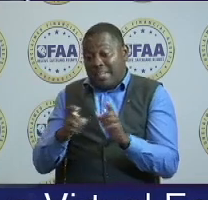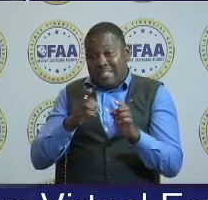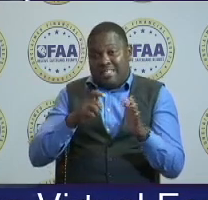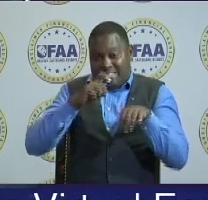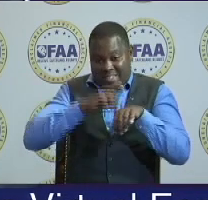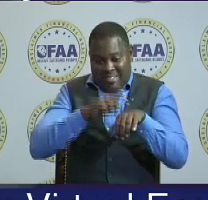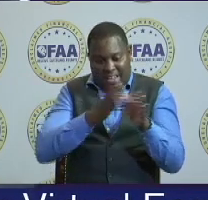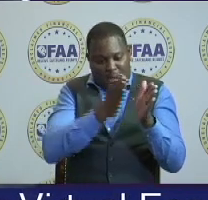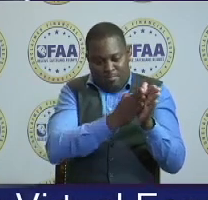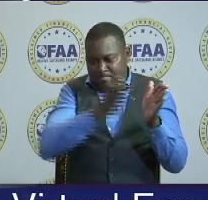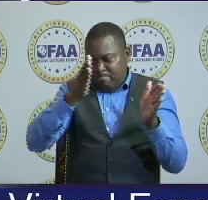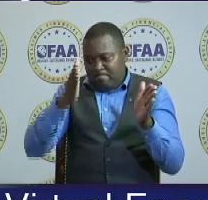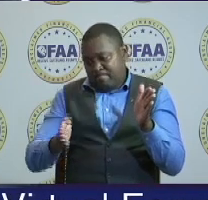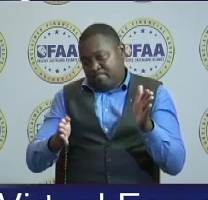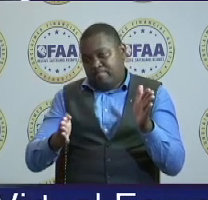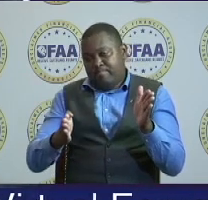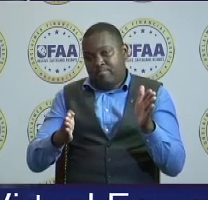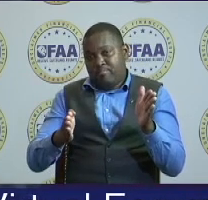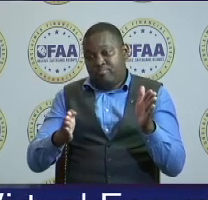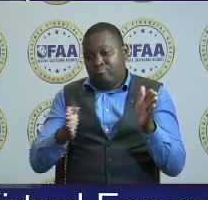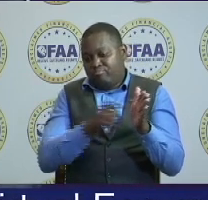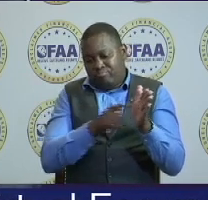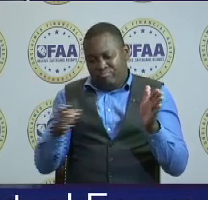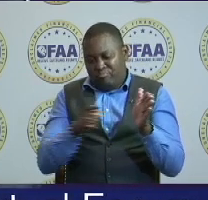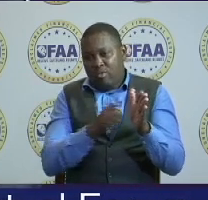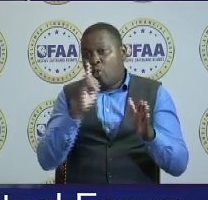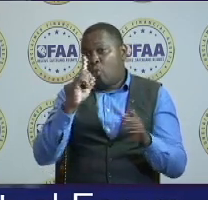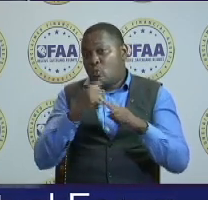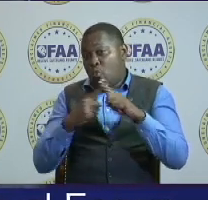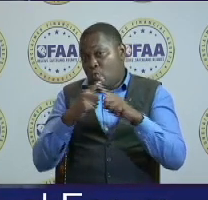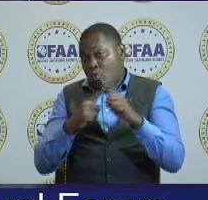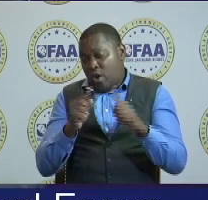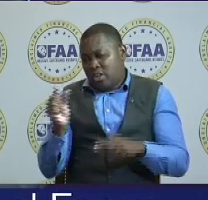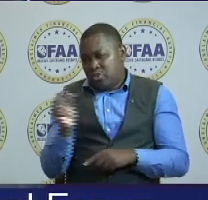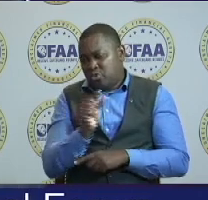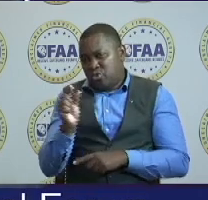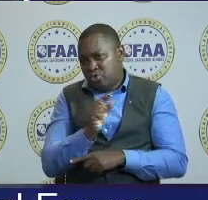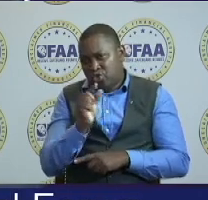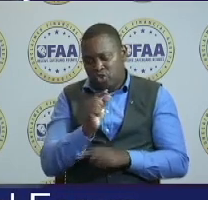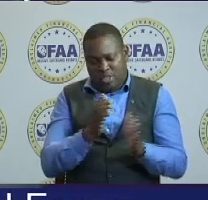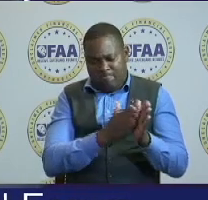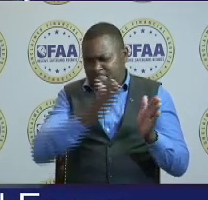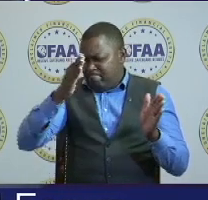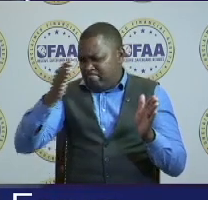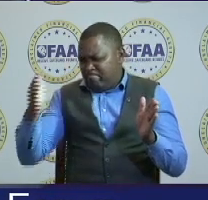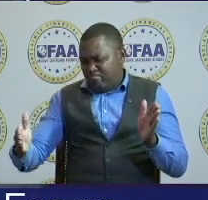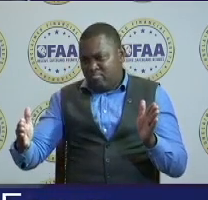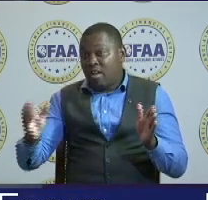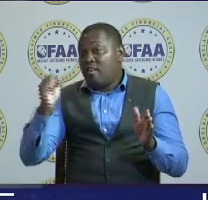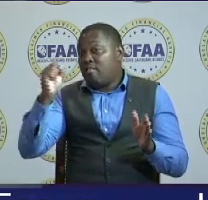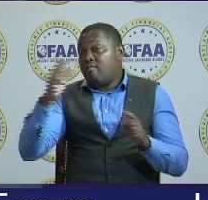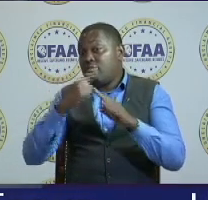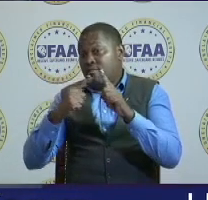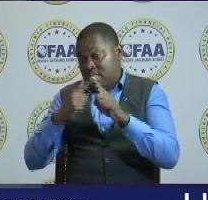within which to look for this person, which ranges from 1 year, the shortest, and 5 years, the longest. And